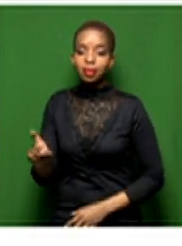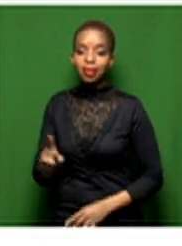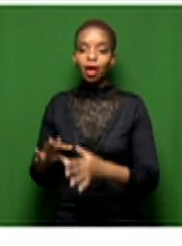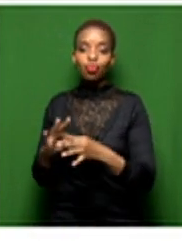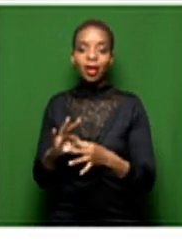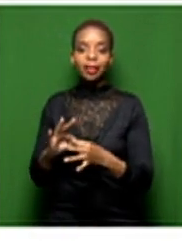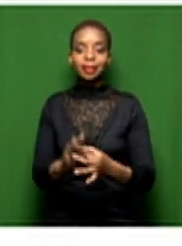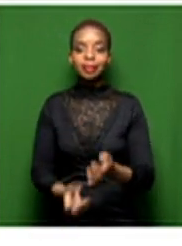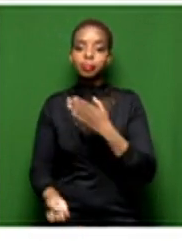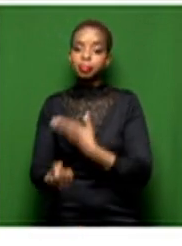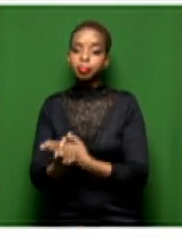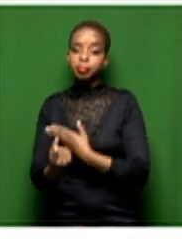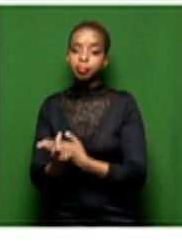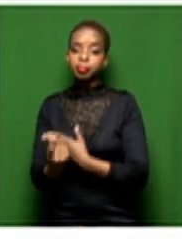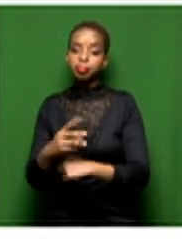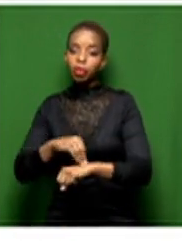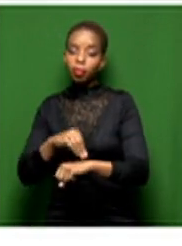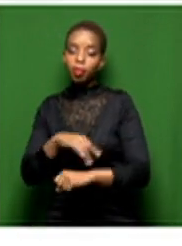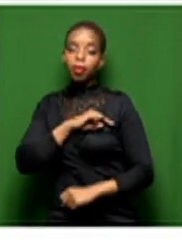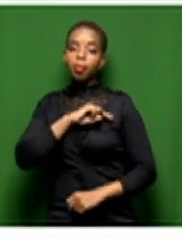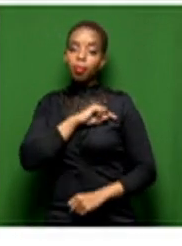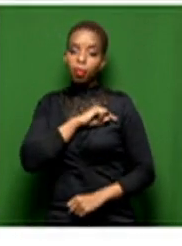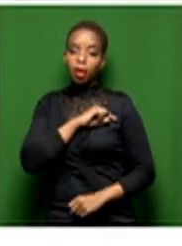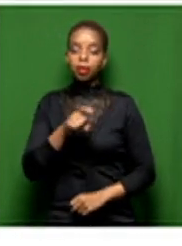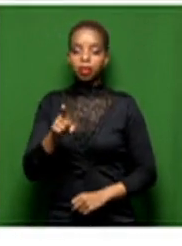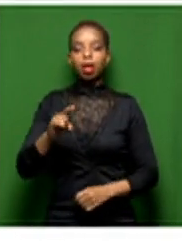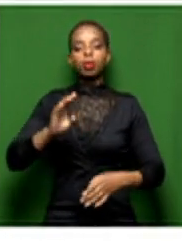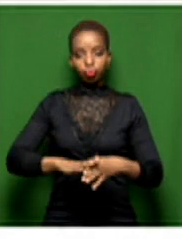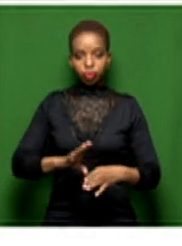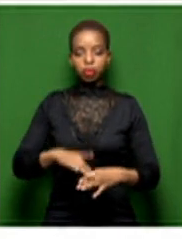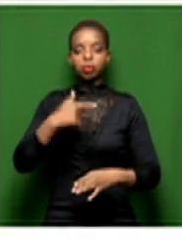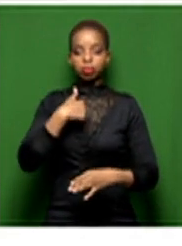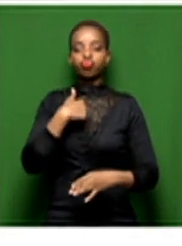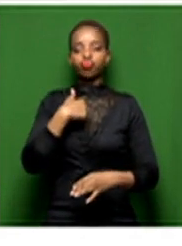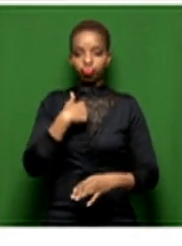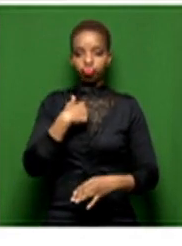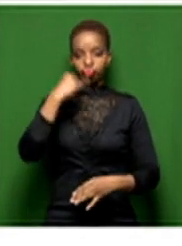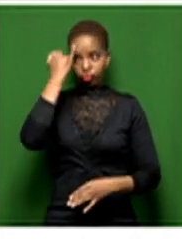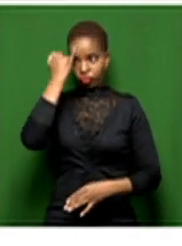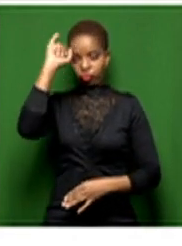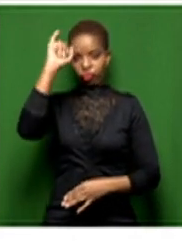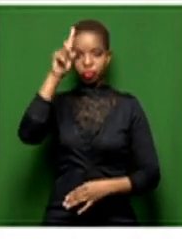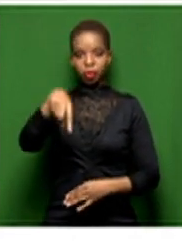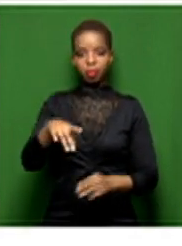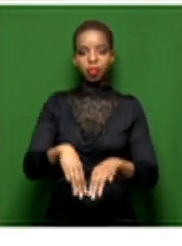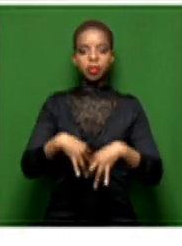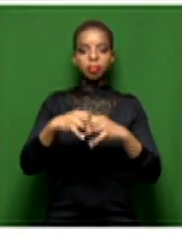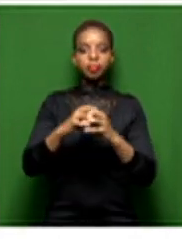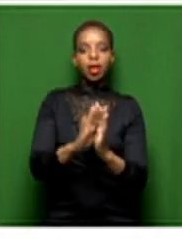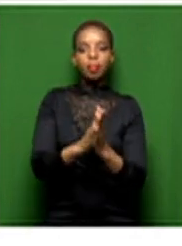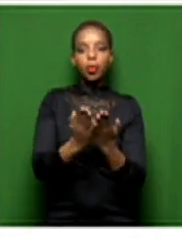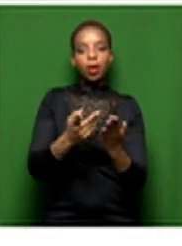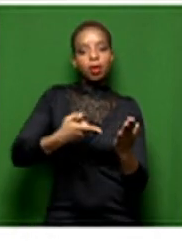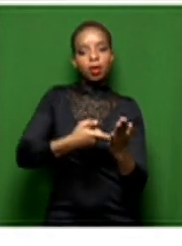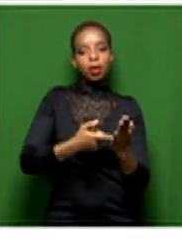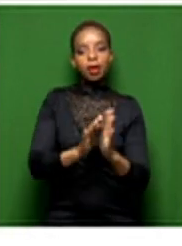were having problems. So that was a reason enough for me to actually come up with a book that will be a